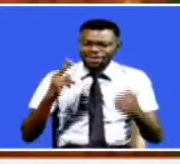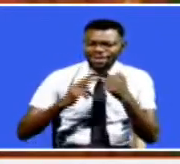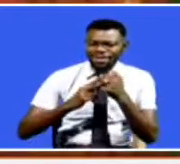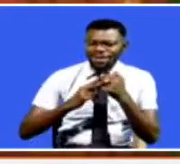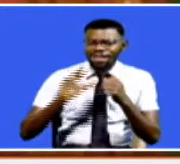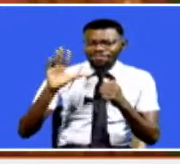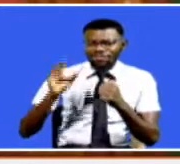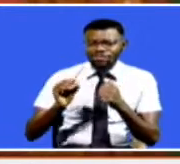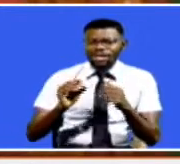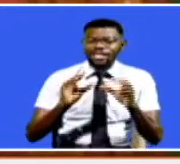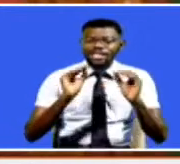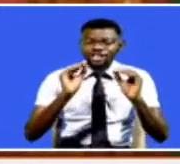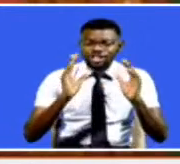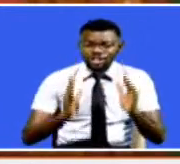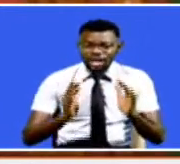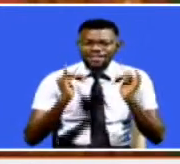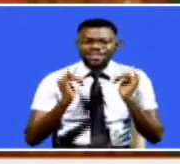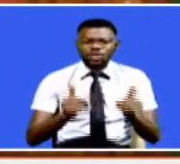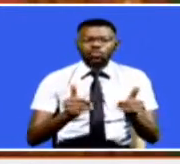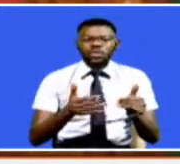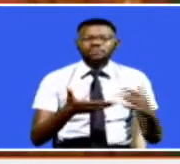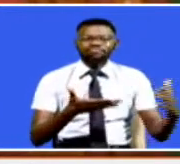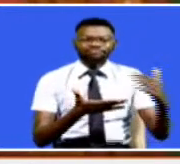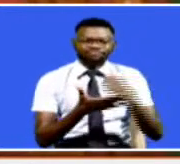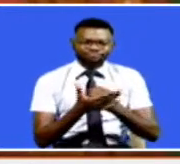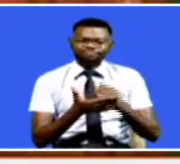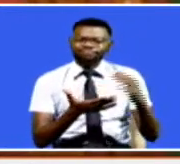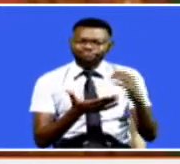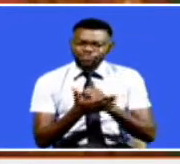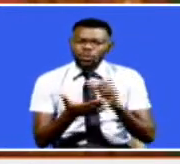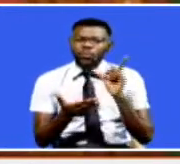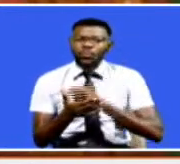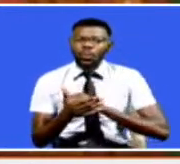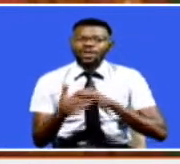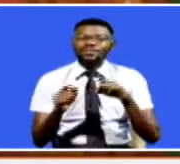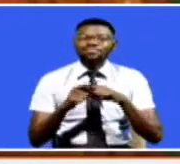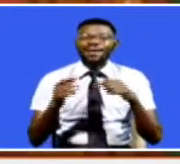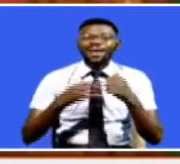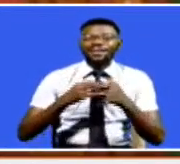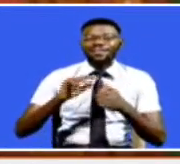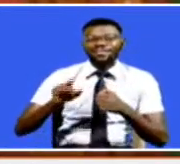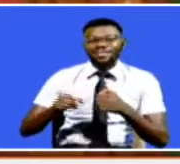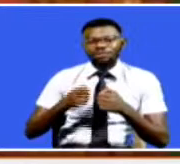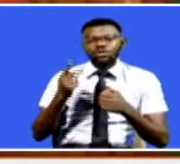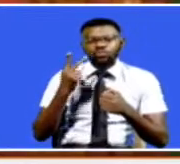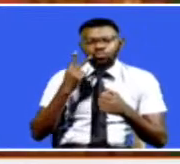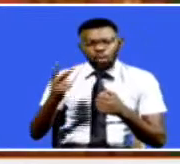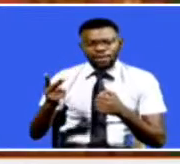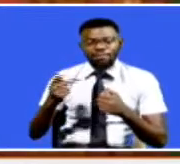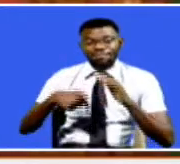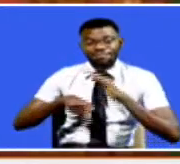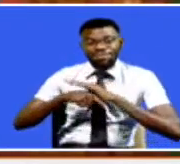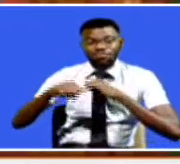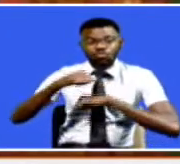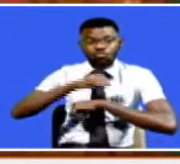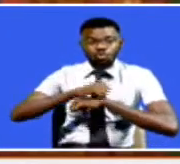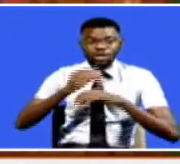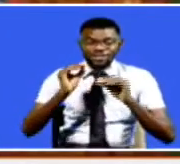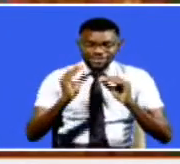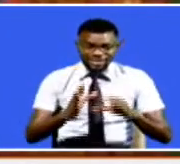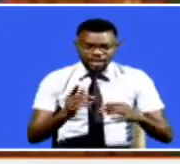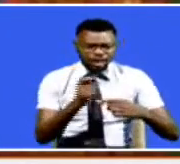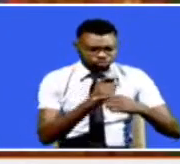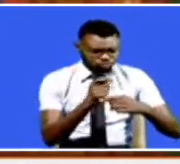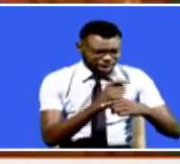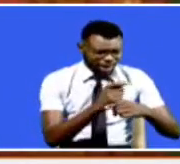56,750 new teachers have been employed, while 8,200 primary school teachers were retrained